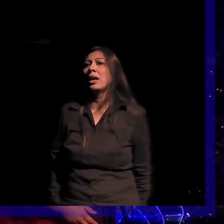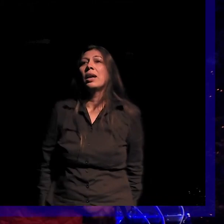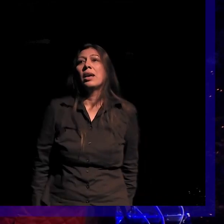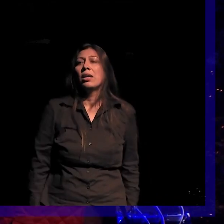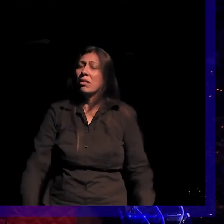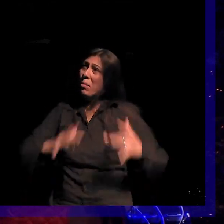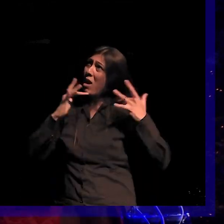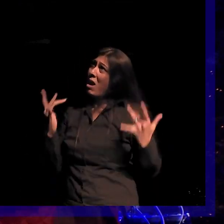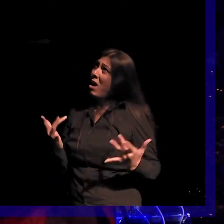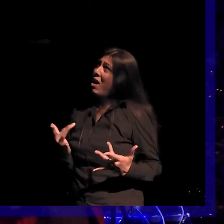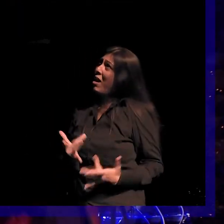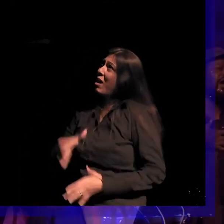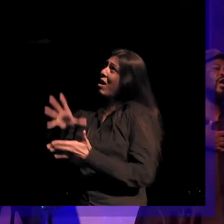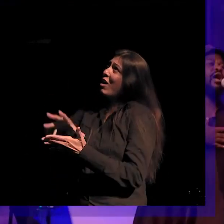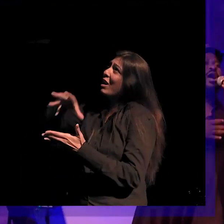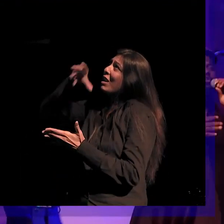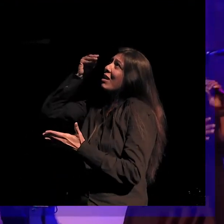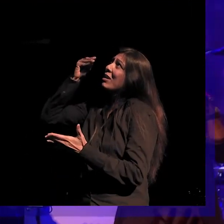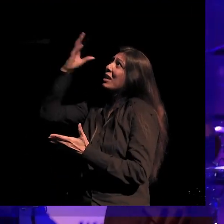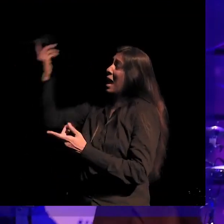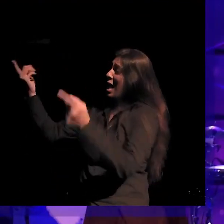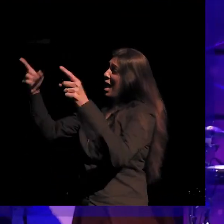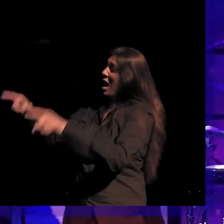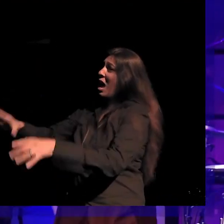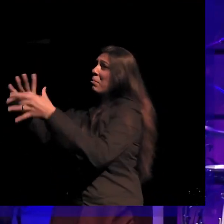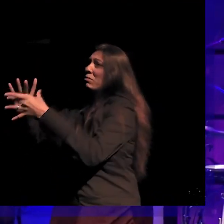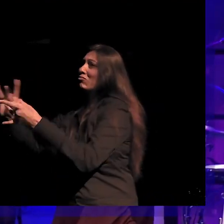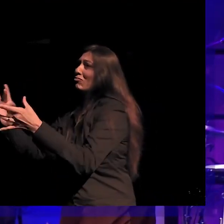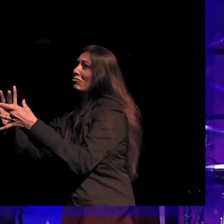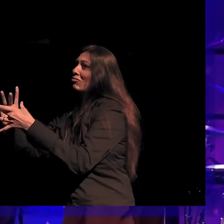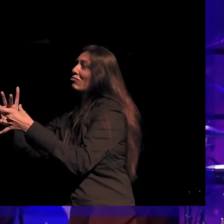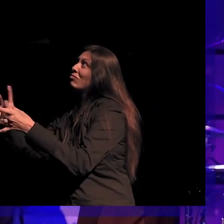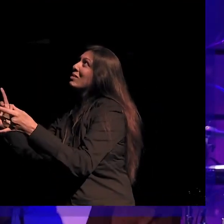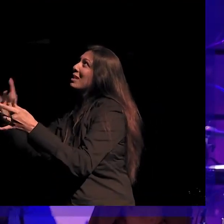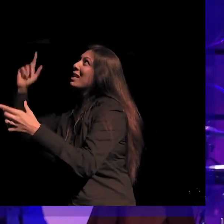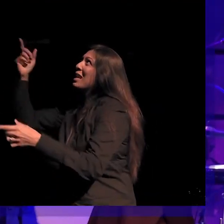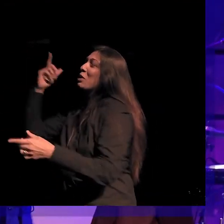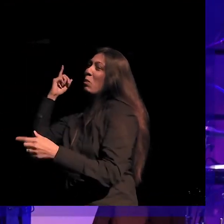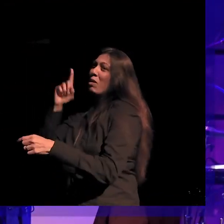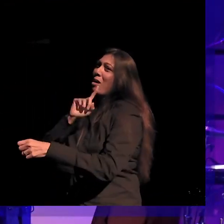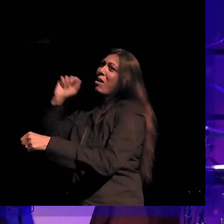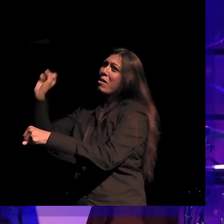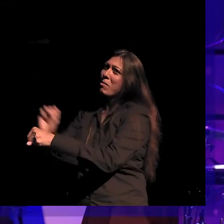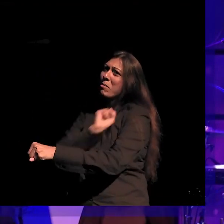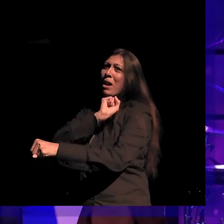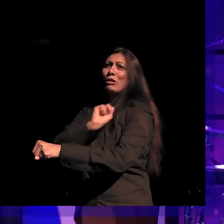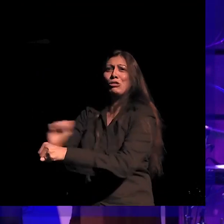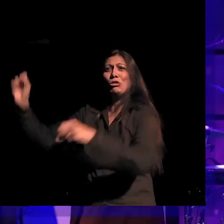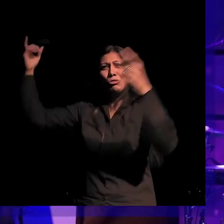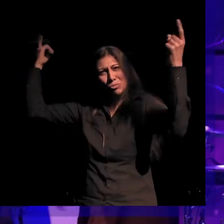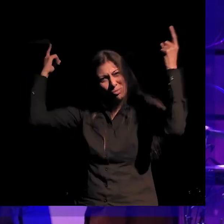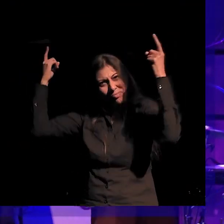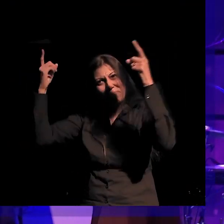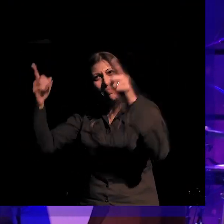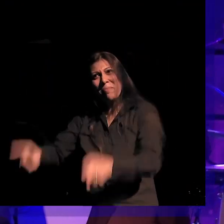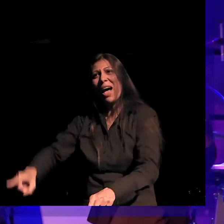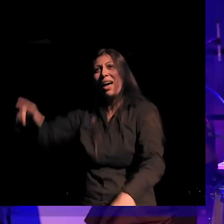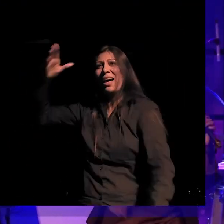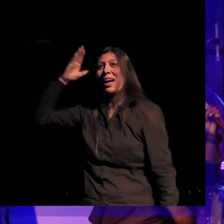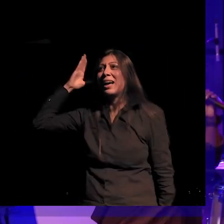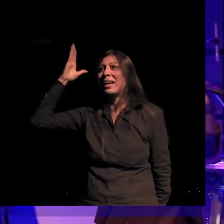steadfast. And let my heart learn, when you speak the word, it will come to